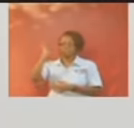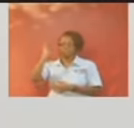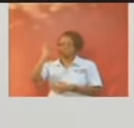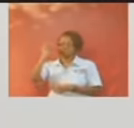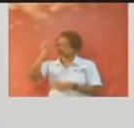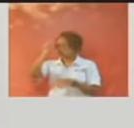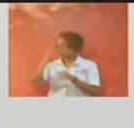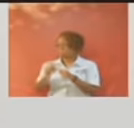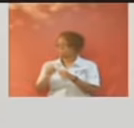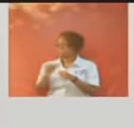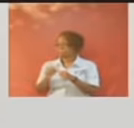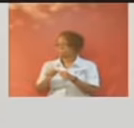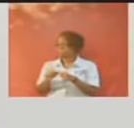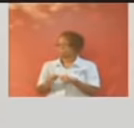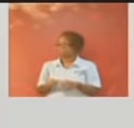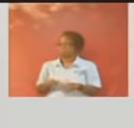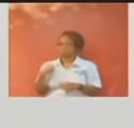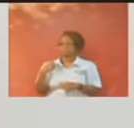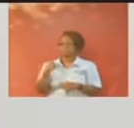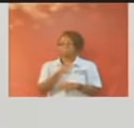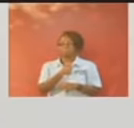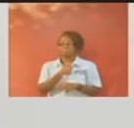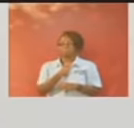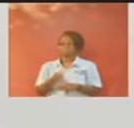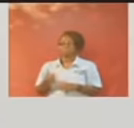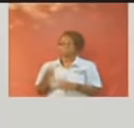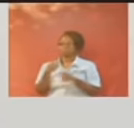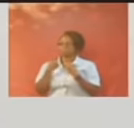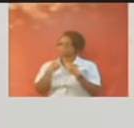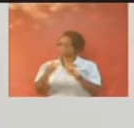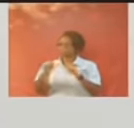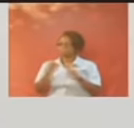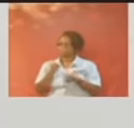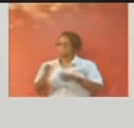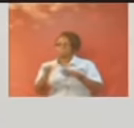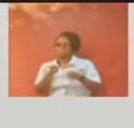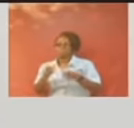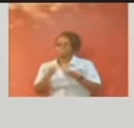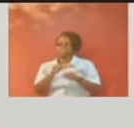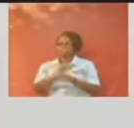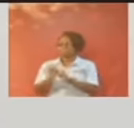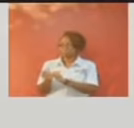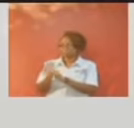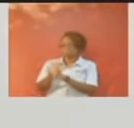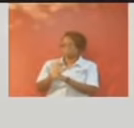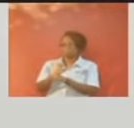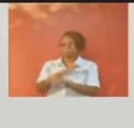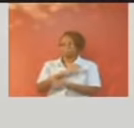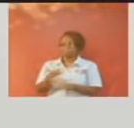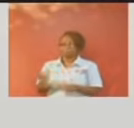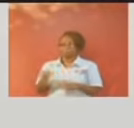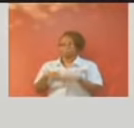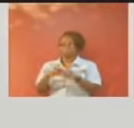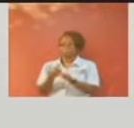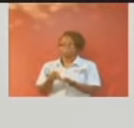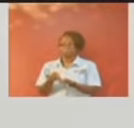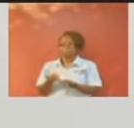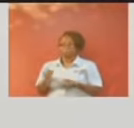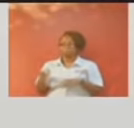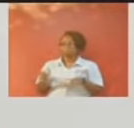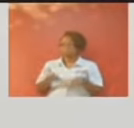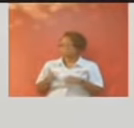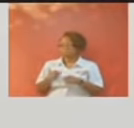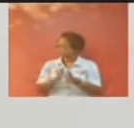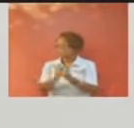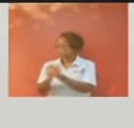have seen in this fight to manage COVID-19 has come about because of our collective efforts to follow the new